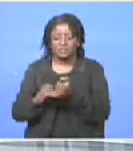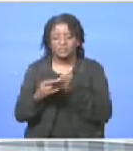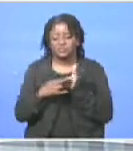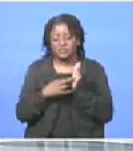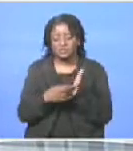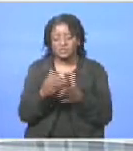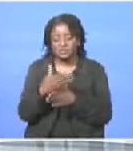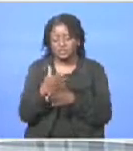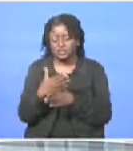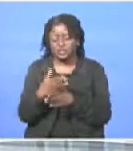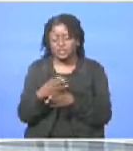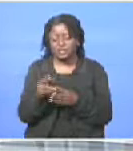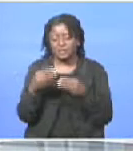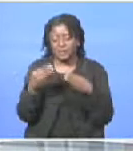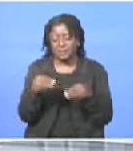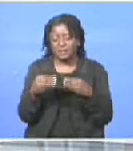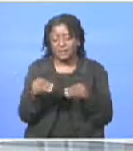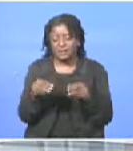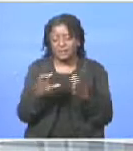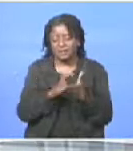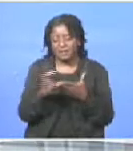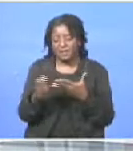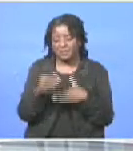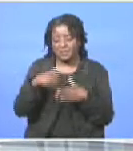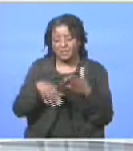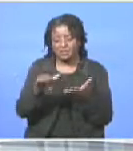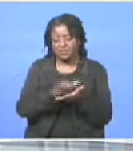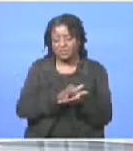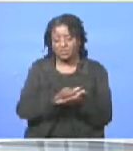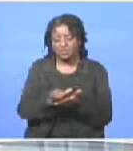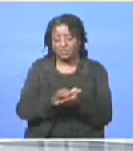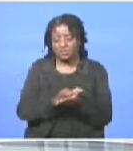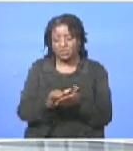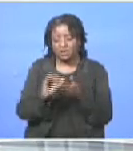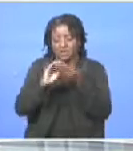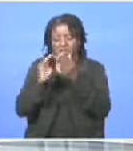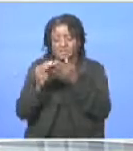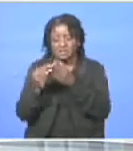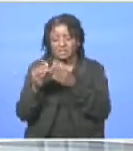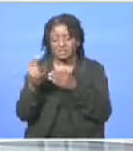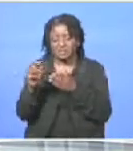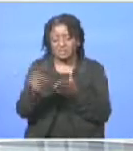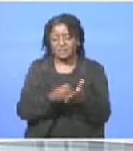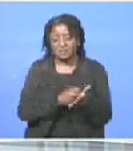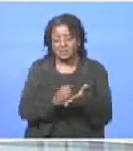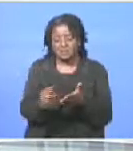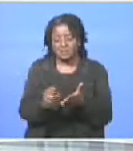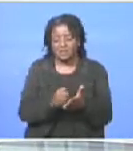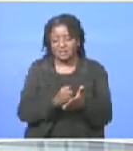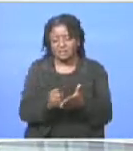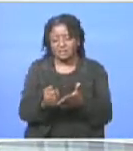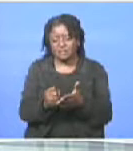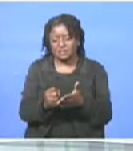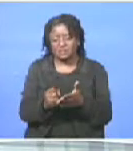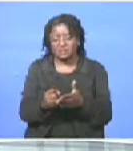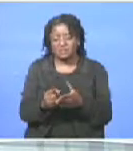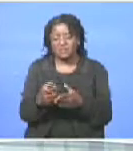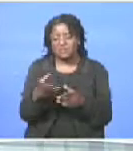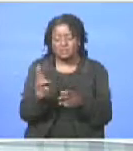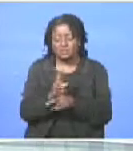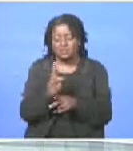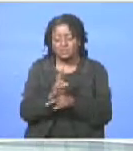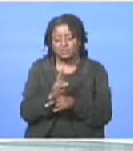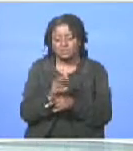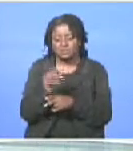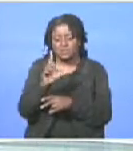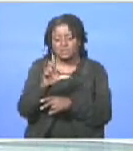hoping entices visitors to fly away to the Bahamas. The campaign's lyrics are set to Grammy Award-winning entertainer Lenny Kravitz's song, Fly